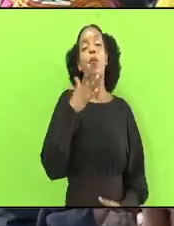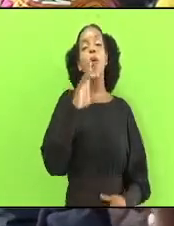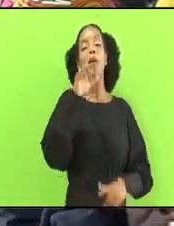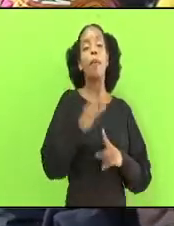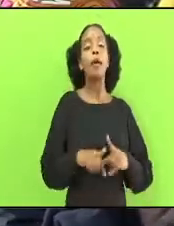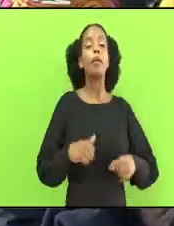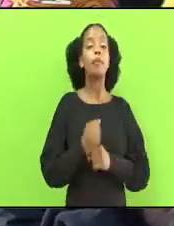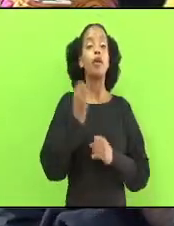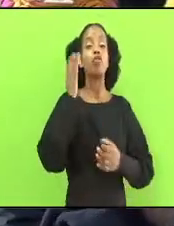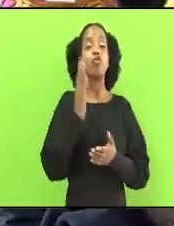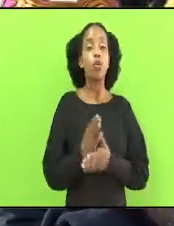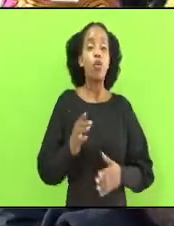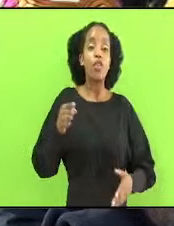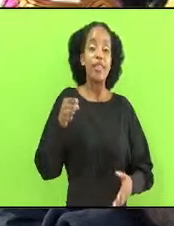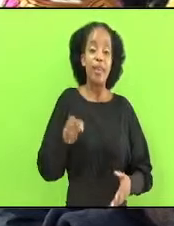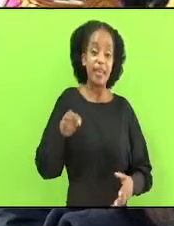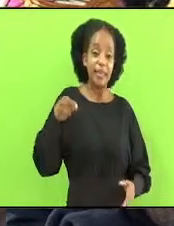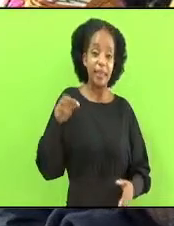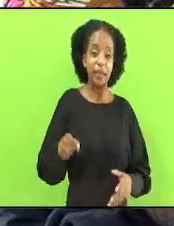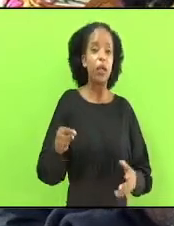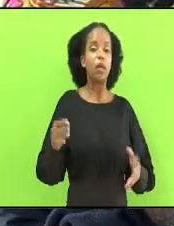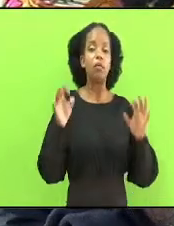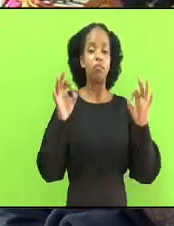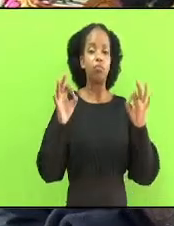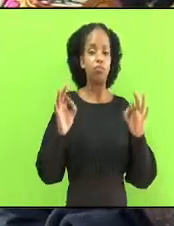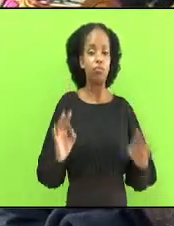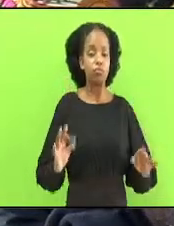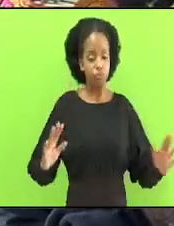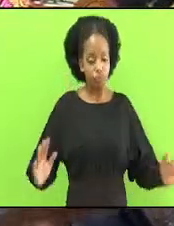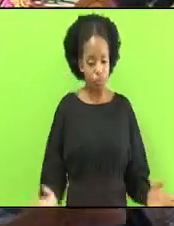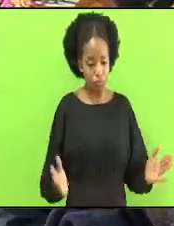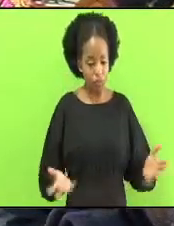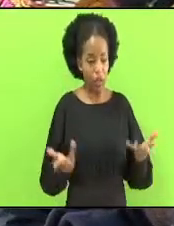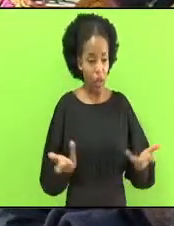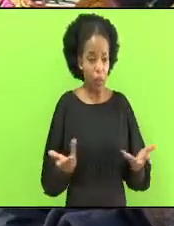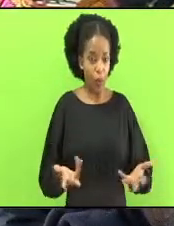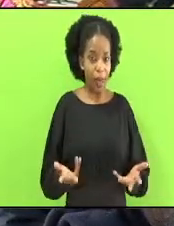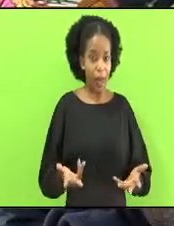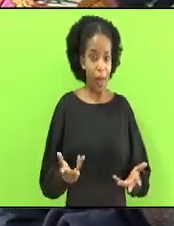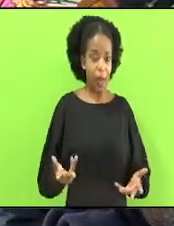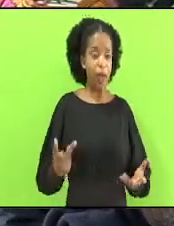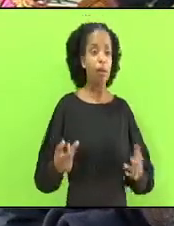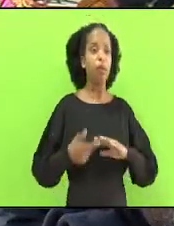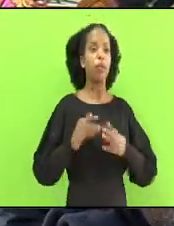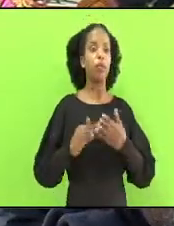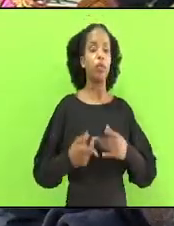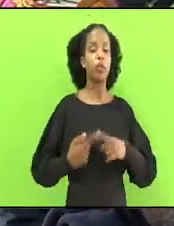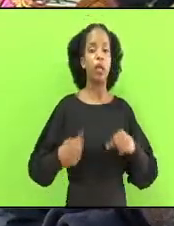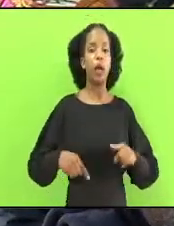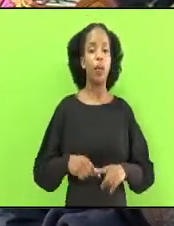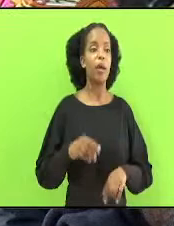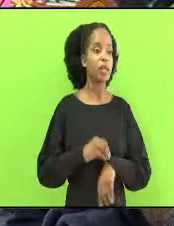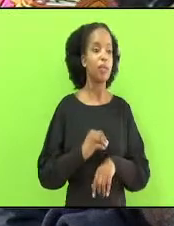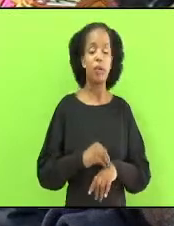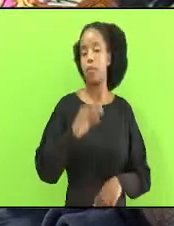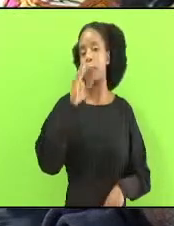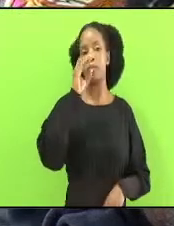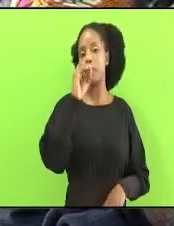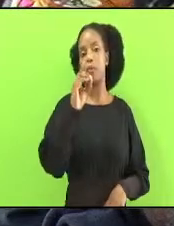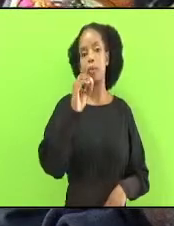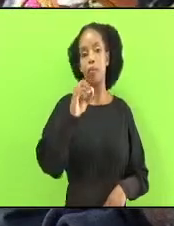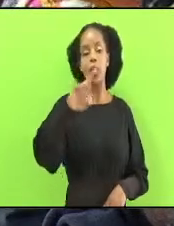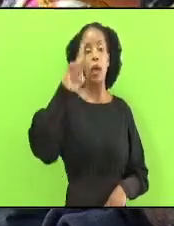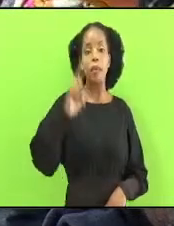tlo go upholdiwa ko di woteng tsa rona or ko makeisheneng a rona. I don't have a problem ka yona. Those Let it not be the